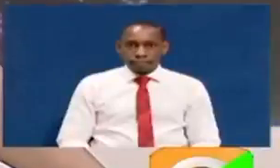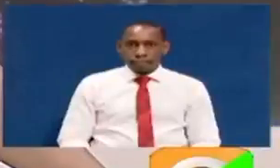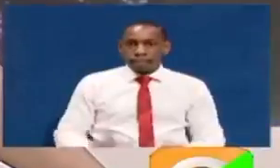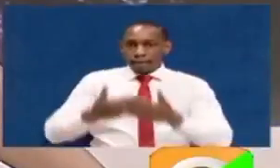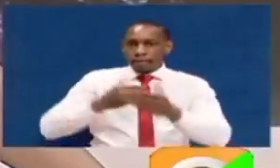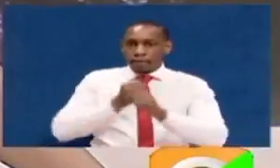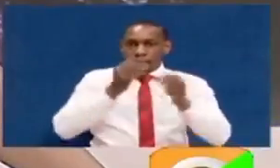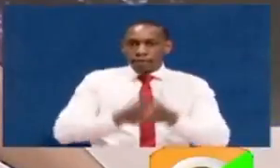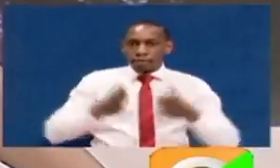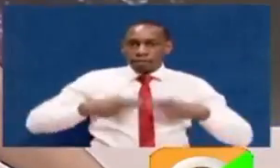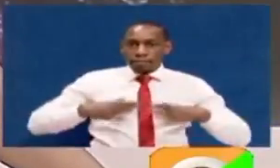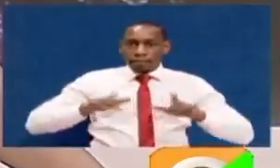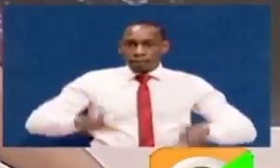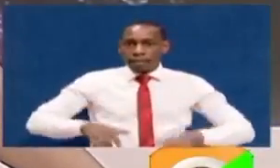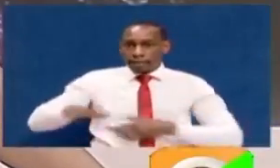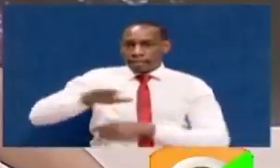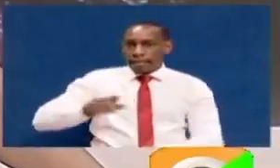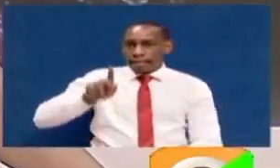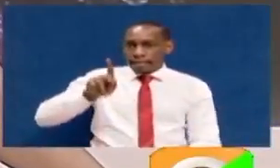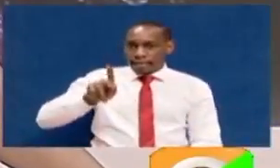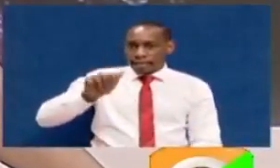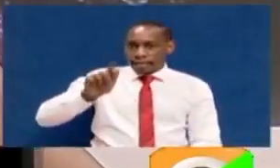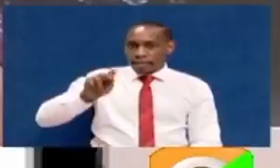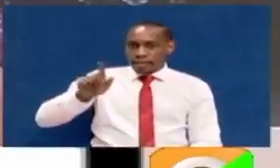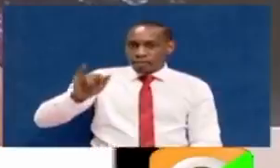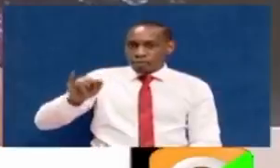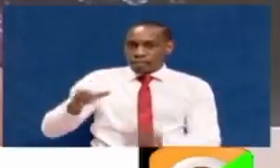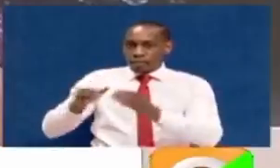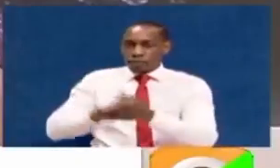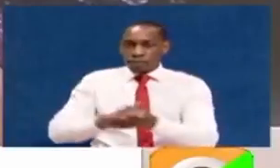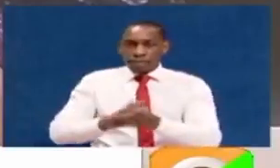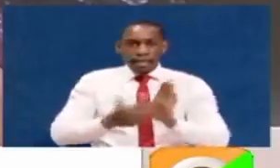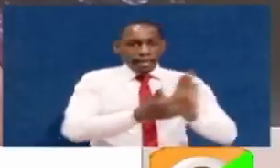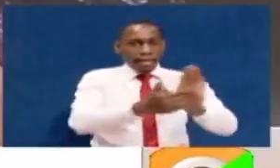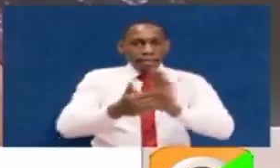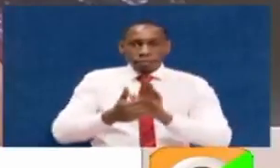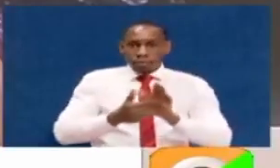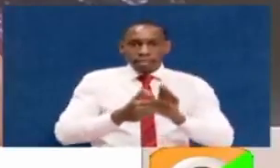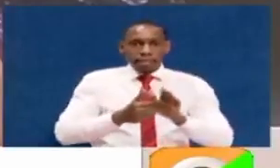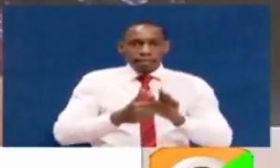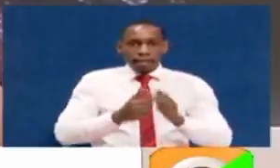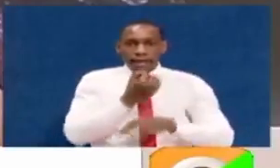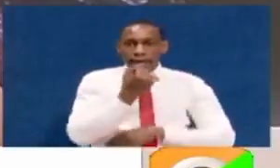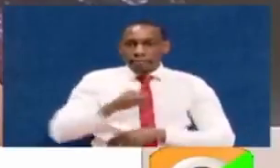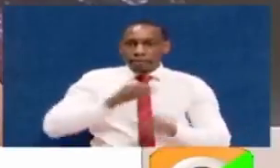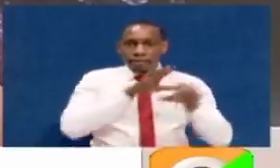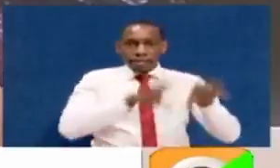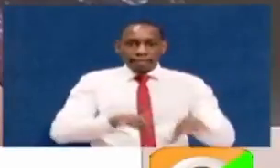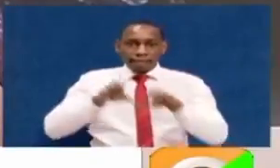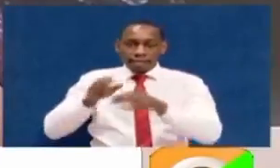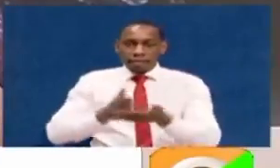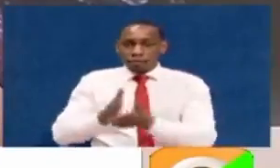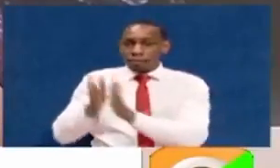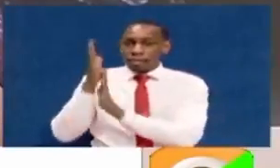Former employees and residents living around the Kakuzi Limited have come out to set the record straight on the abuses they suffered at the hands of